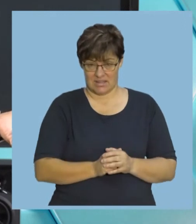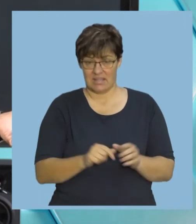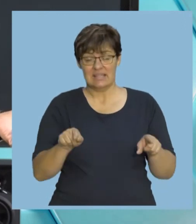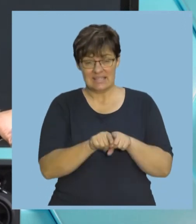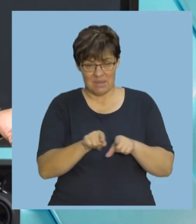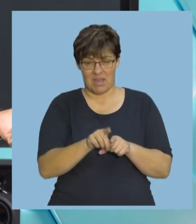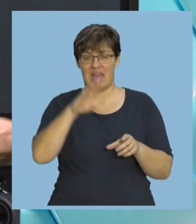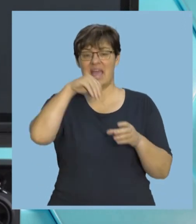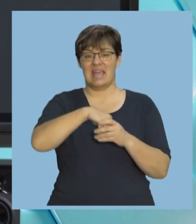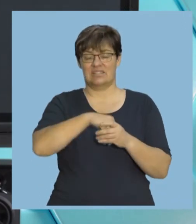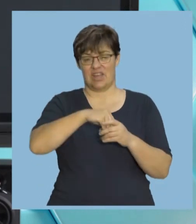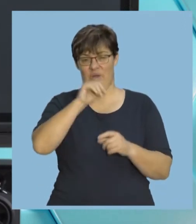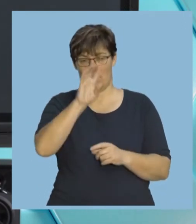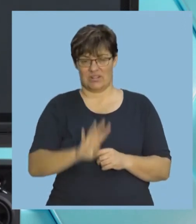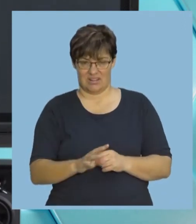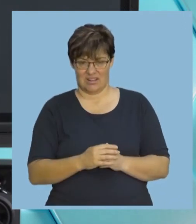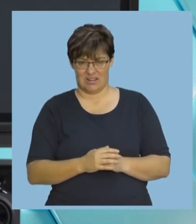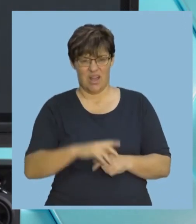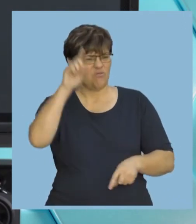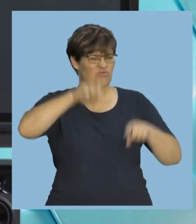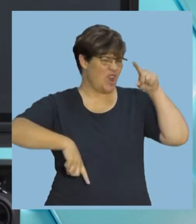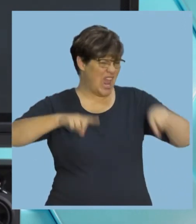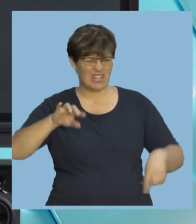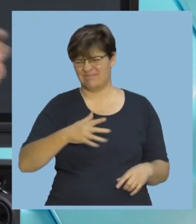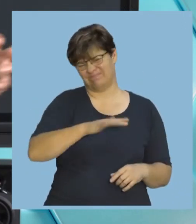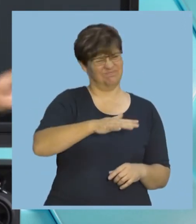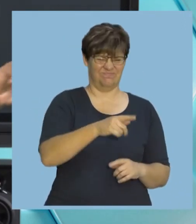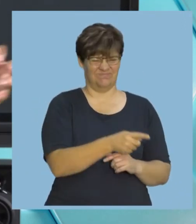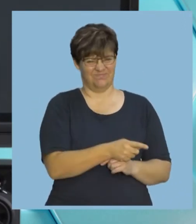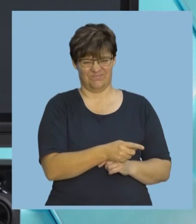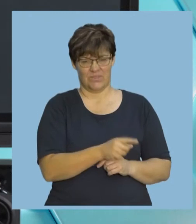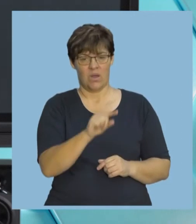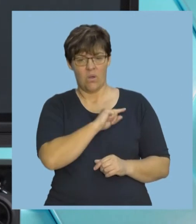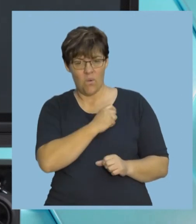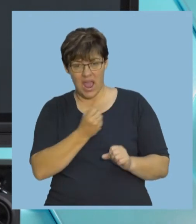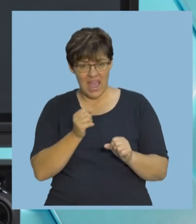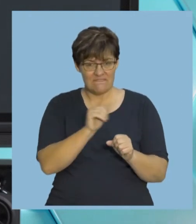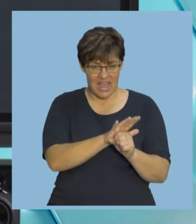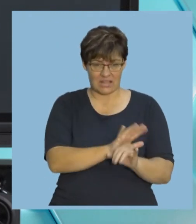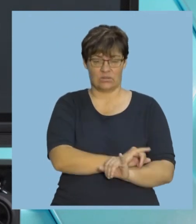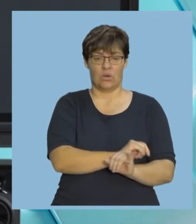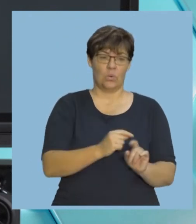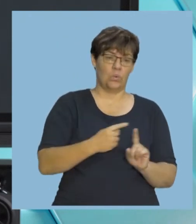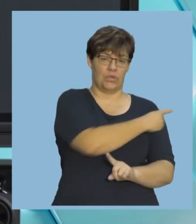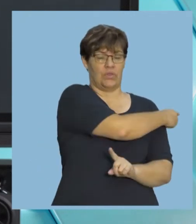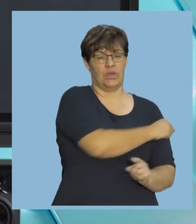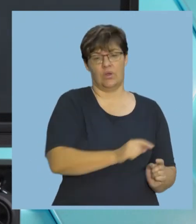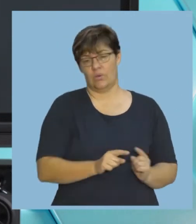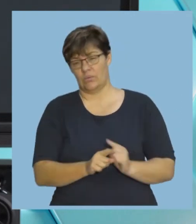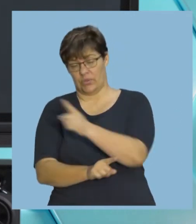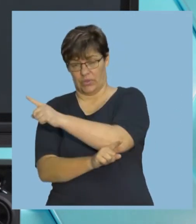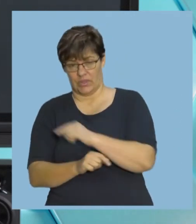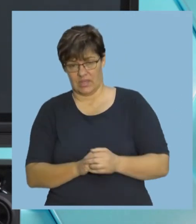okay? And also the interquartile range. And range, not really, okay, because it can be affected by